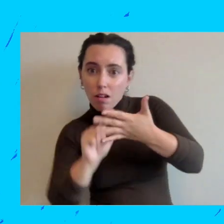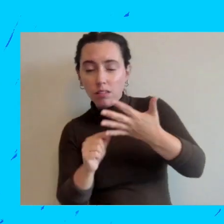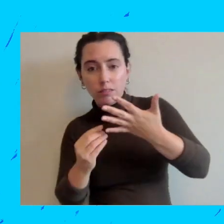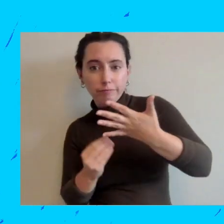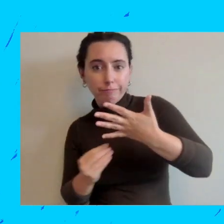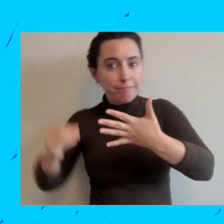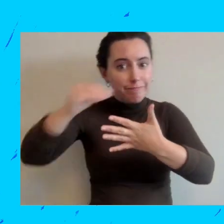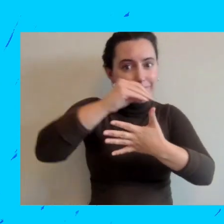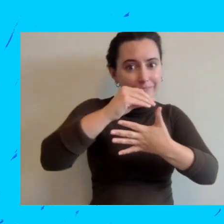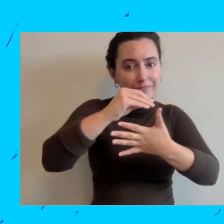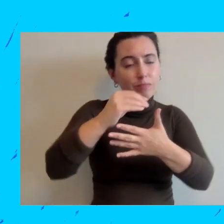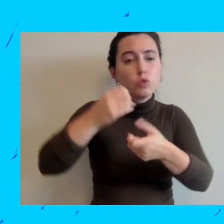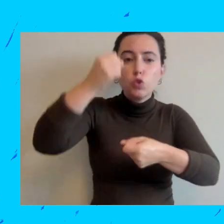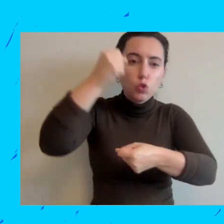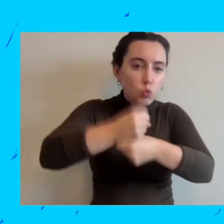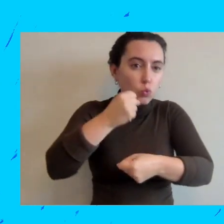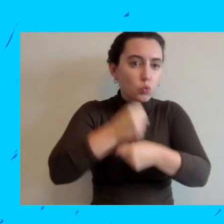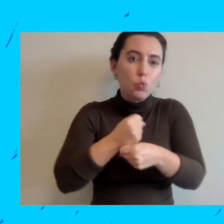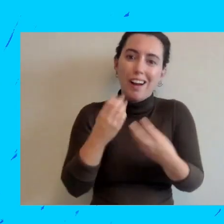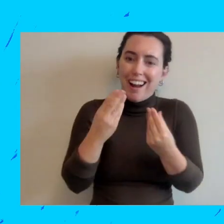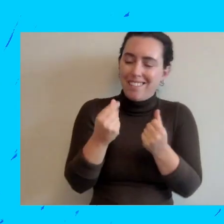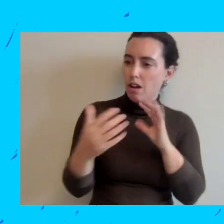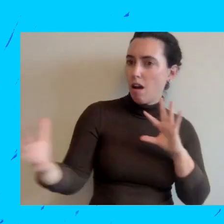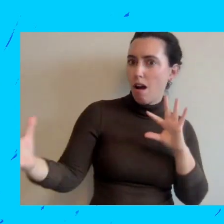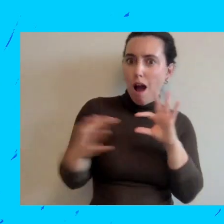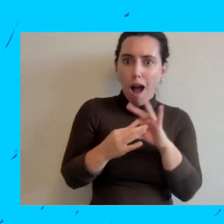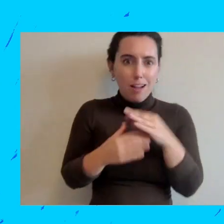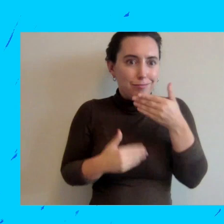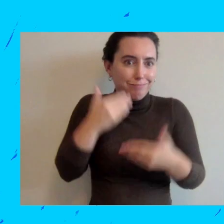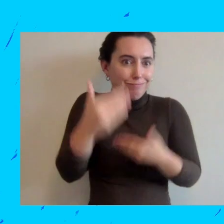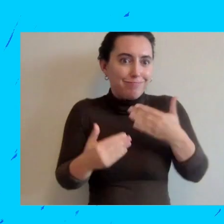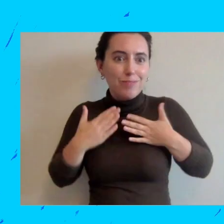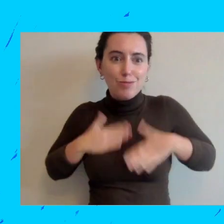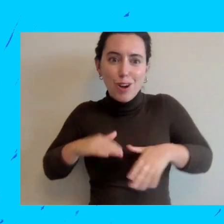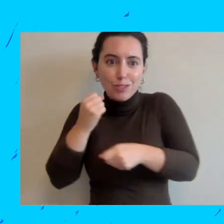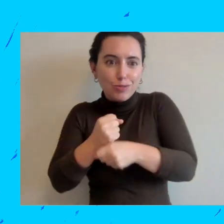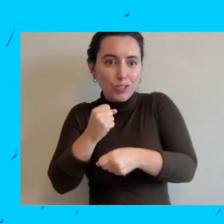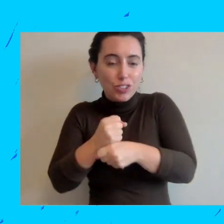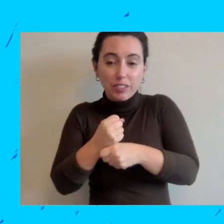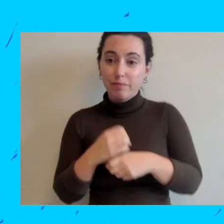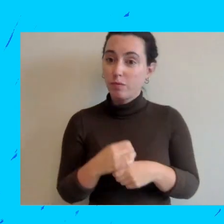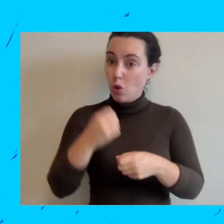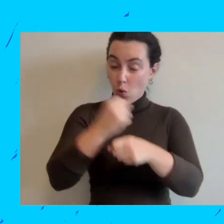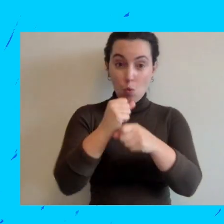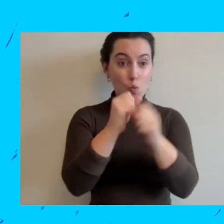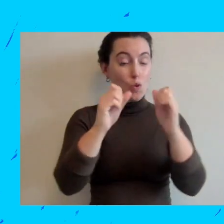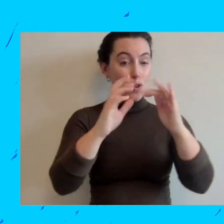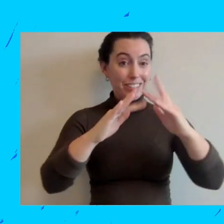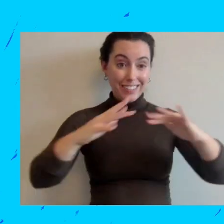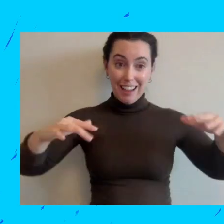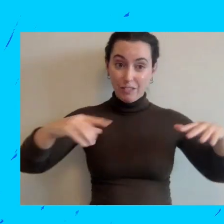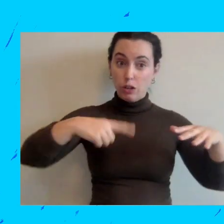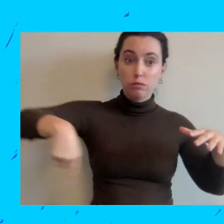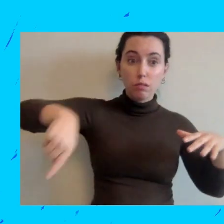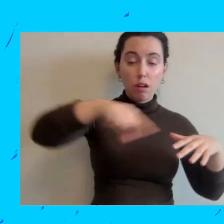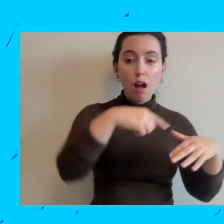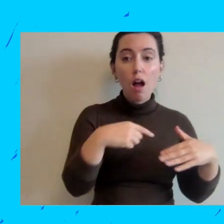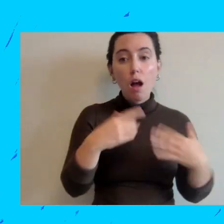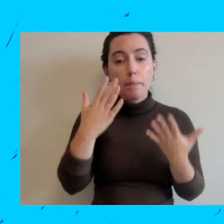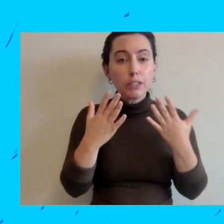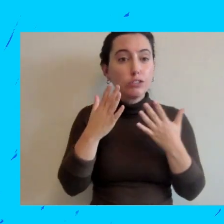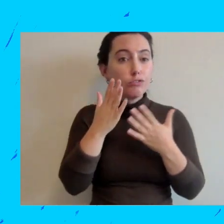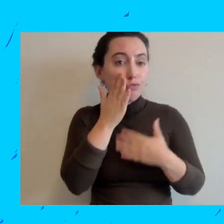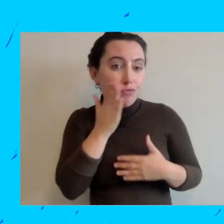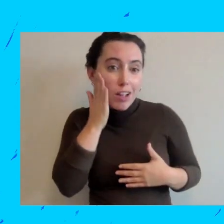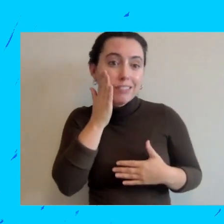feel inspired by. We are constantly talking about diversity in the workplace, and often we think that's about race, gender,